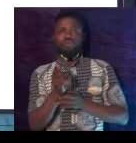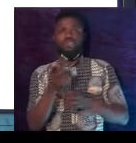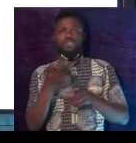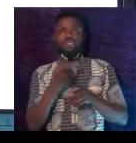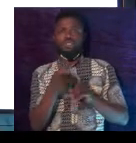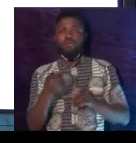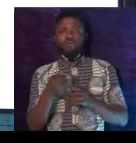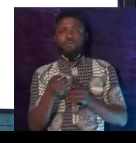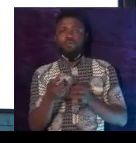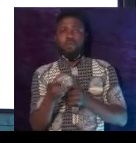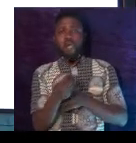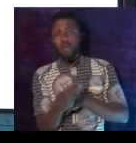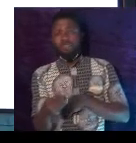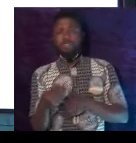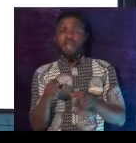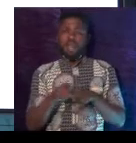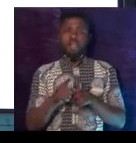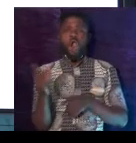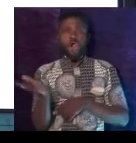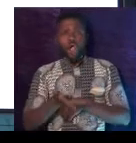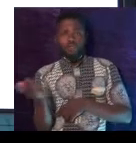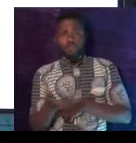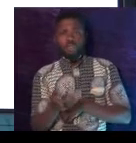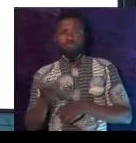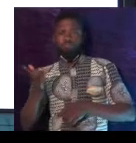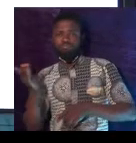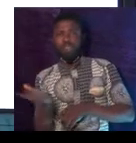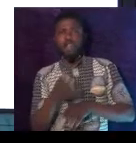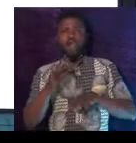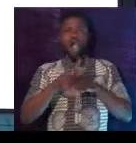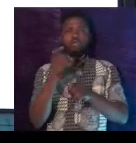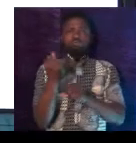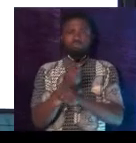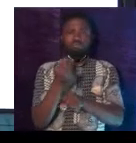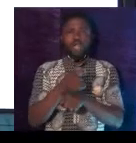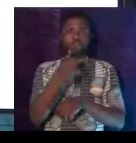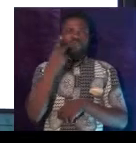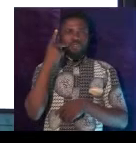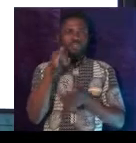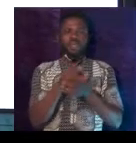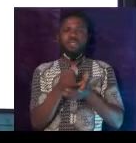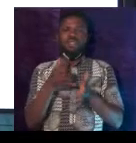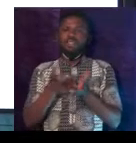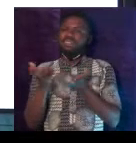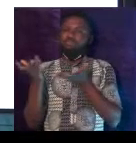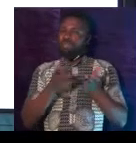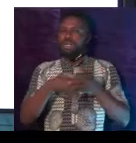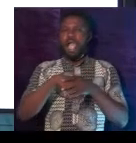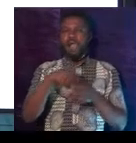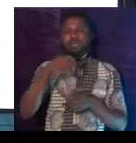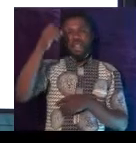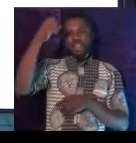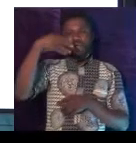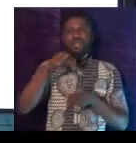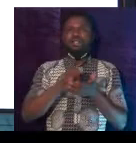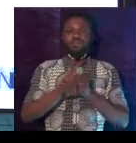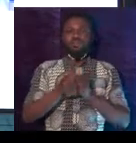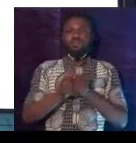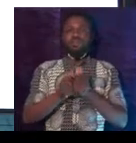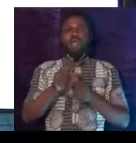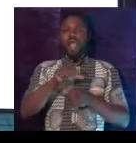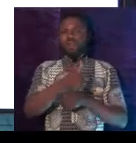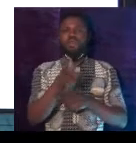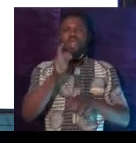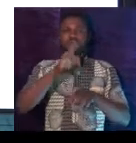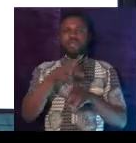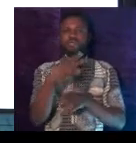when you take a sharp object, especially maybe cutlass, and you strike it on the concrete, you see that it brings out light.